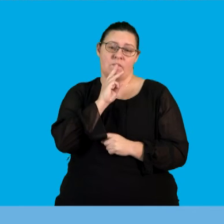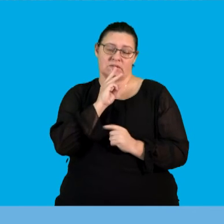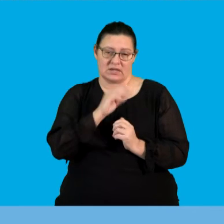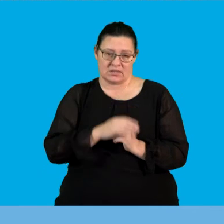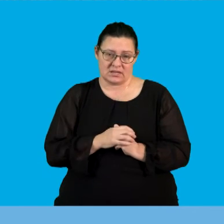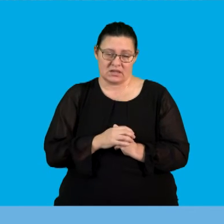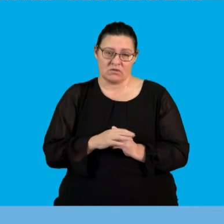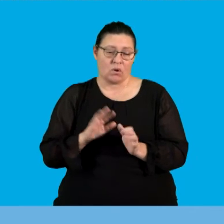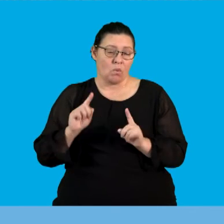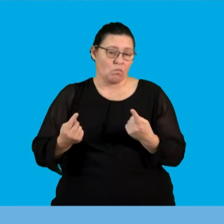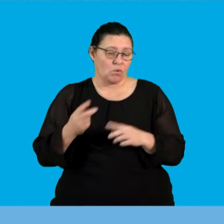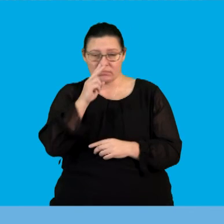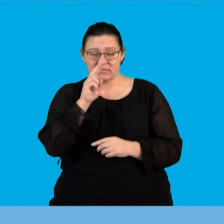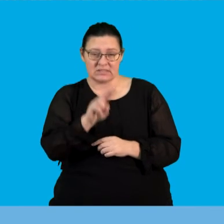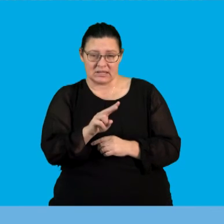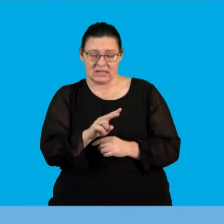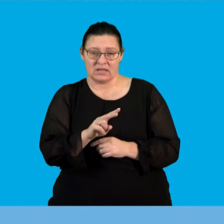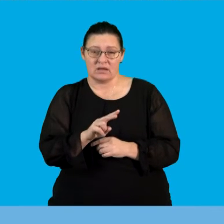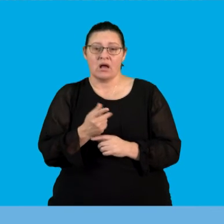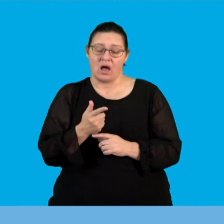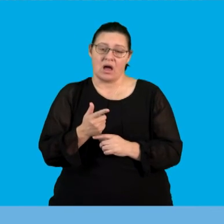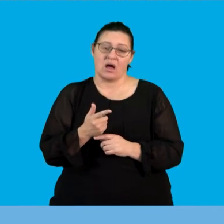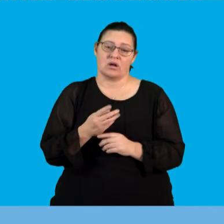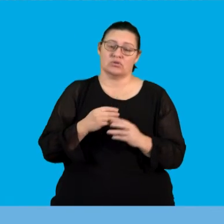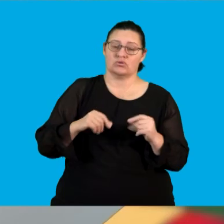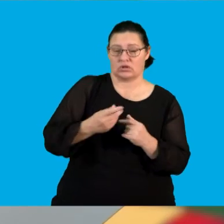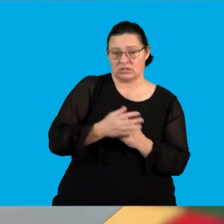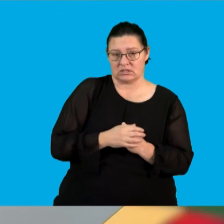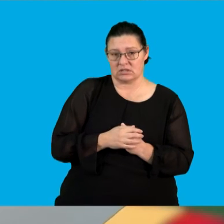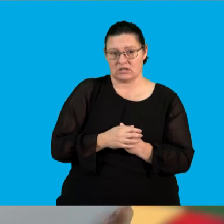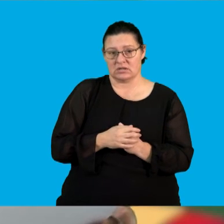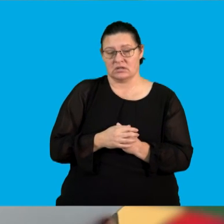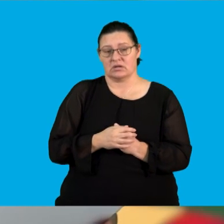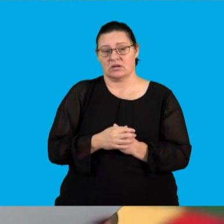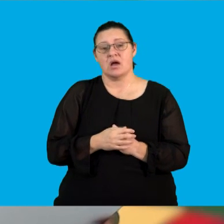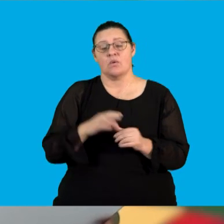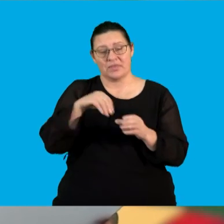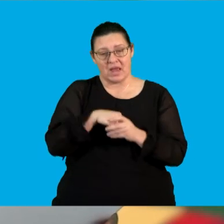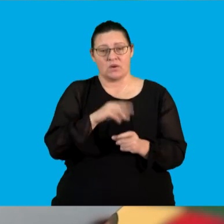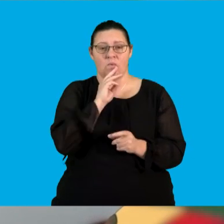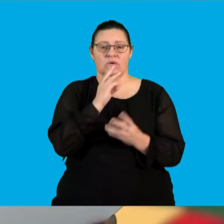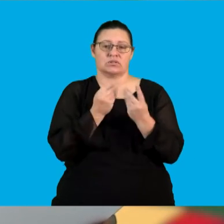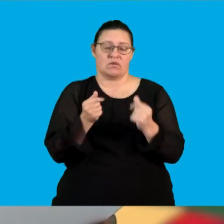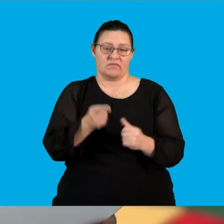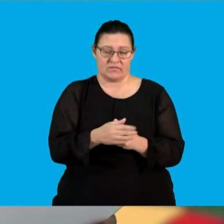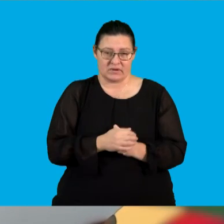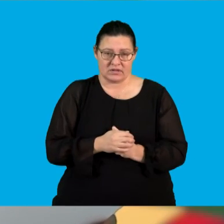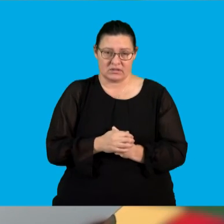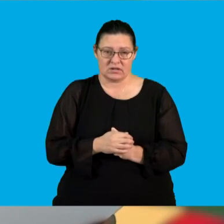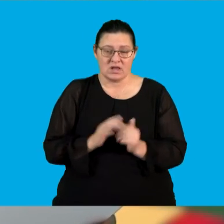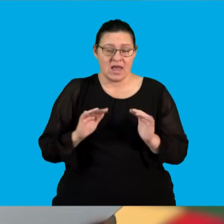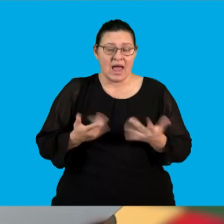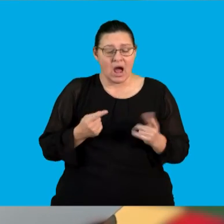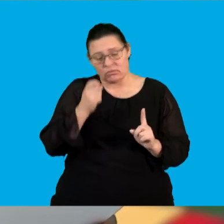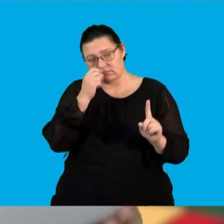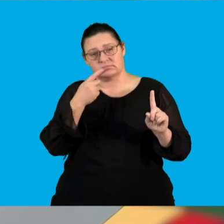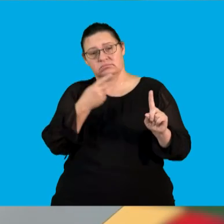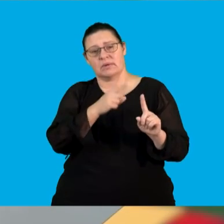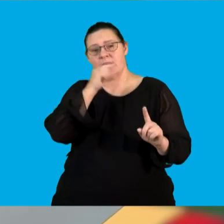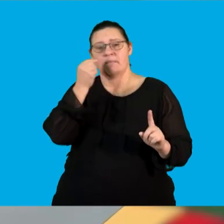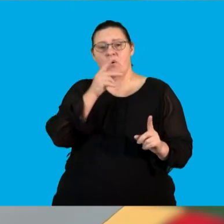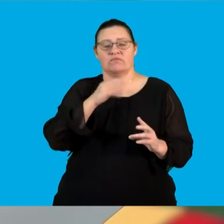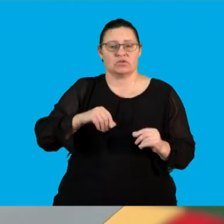water. You won't be able to see the salt as it being a solid. It is going to be dissolved in the water. Now, how do we then predict